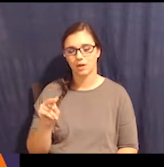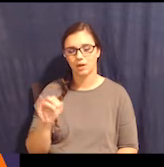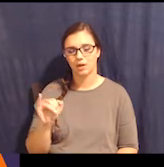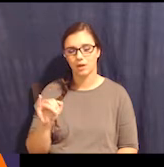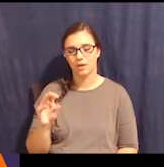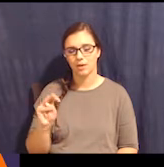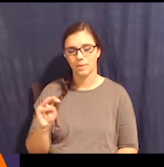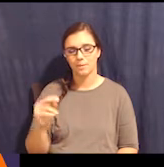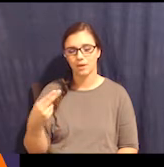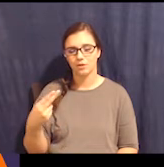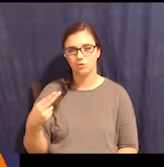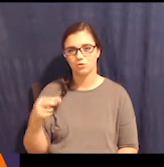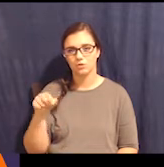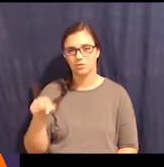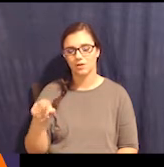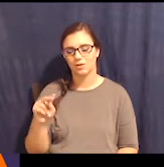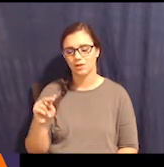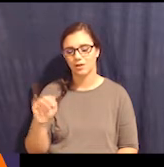www.nimh.nih.gov.